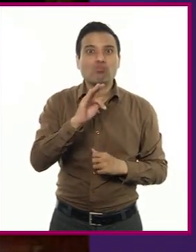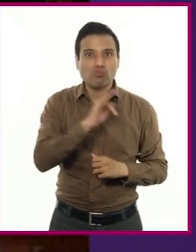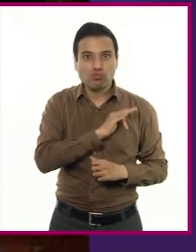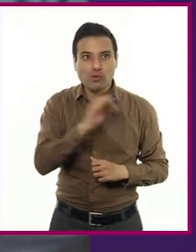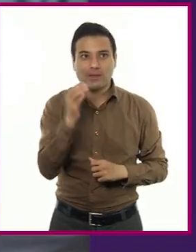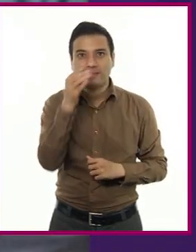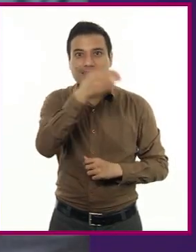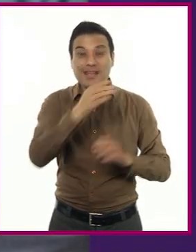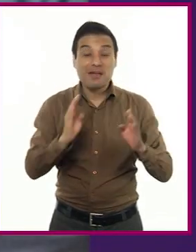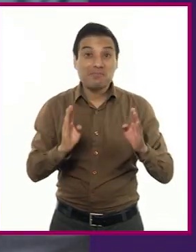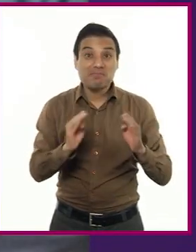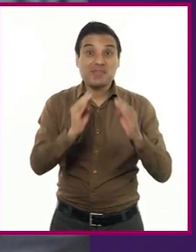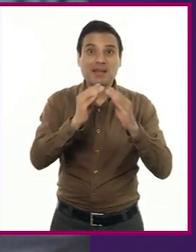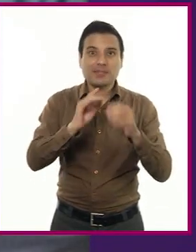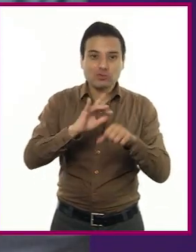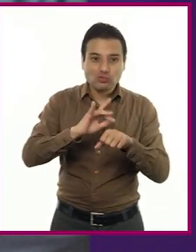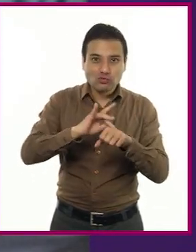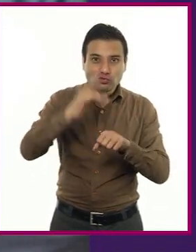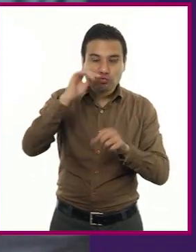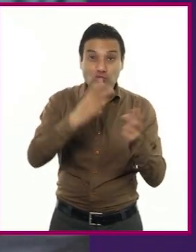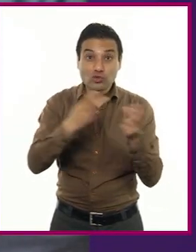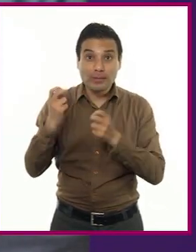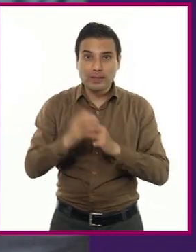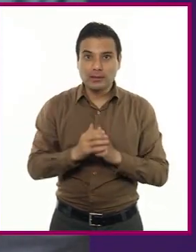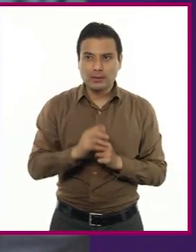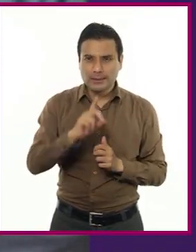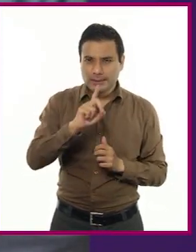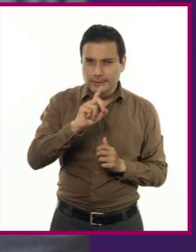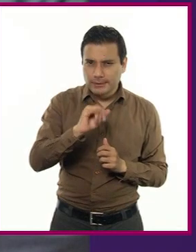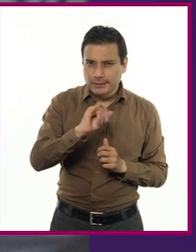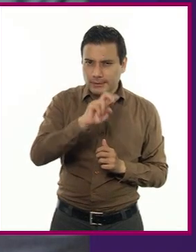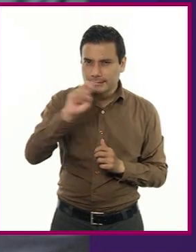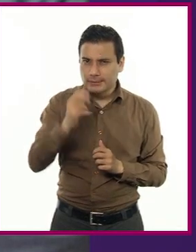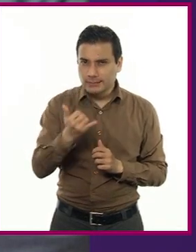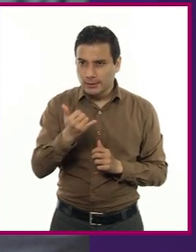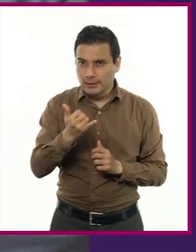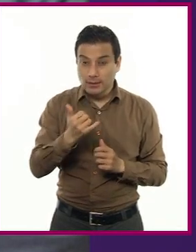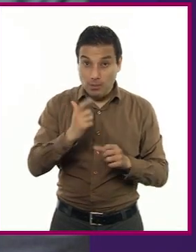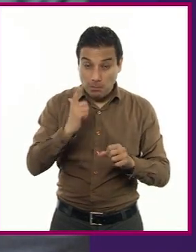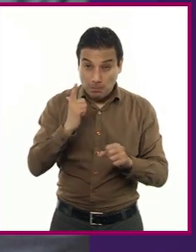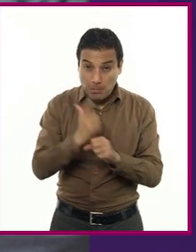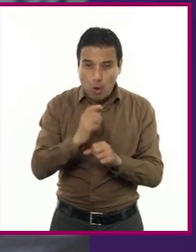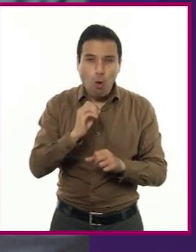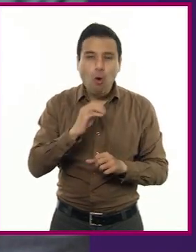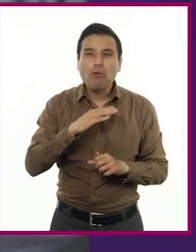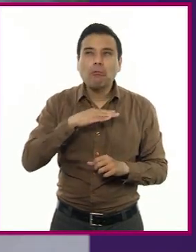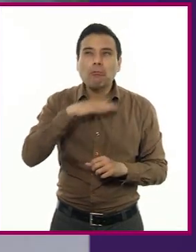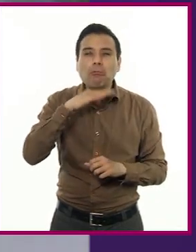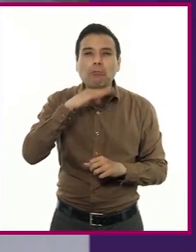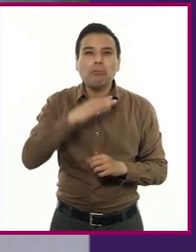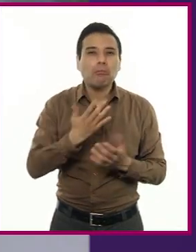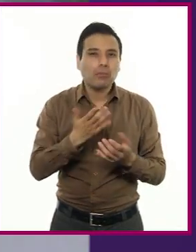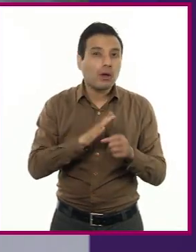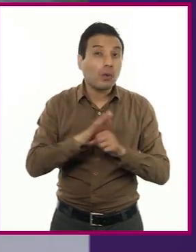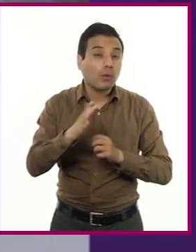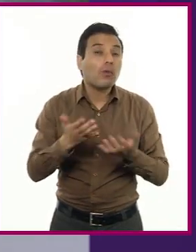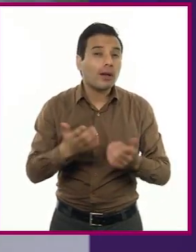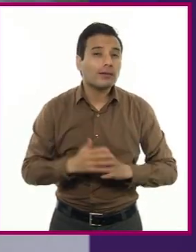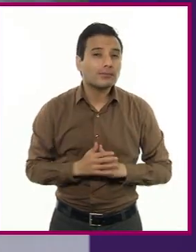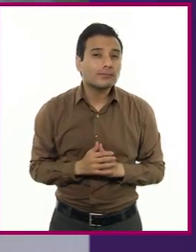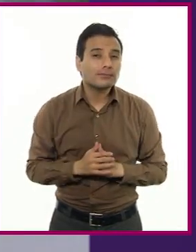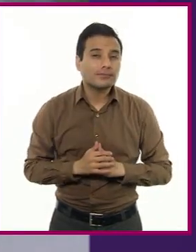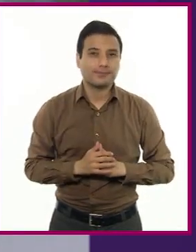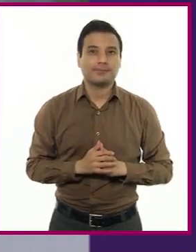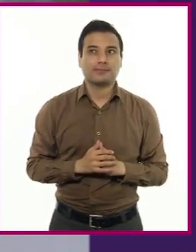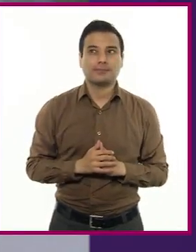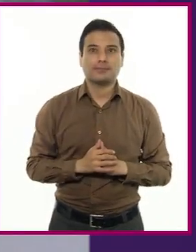pirámides. ¿Se dará cuenta Dizzy? ¿Podrá detenerlo? ¿O perderá a un amigo? Why don't we